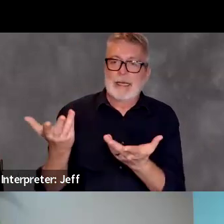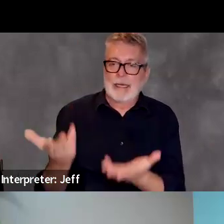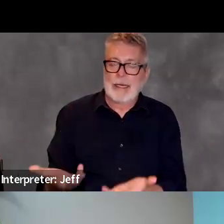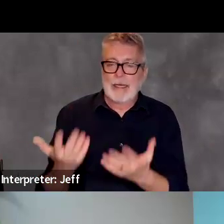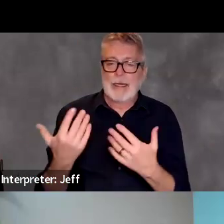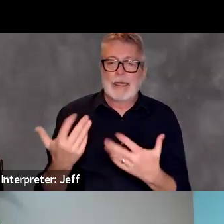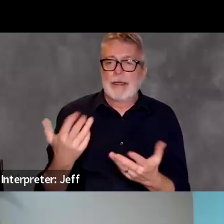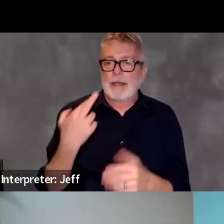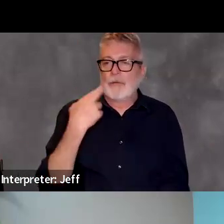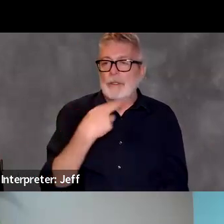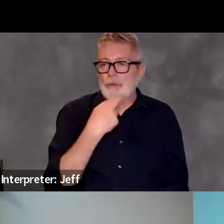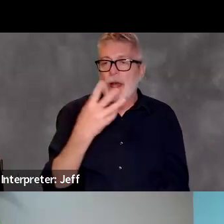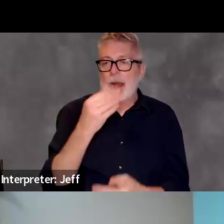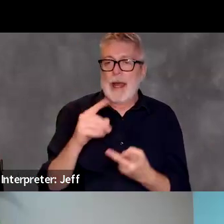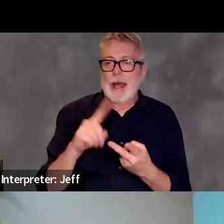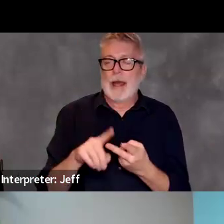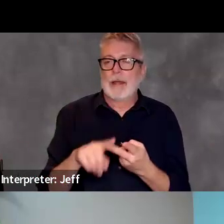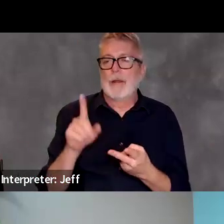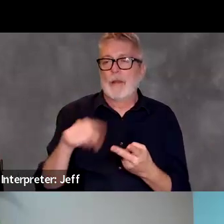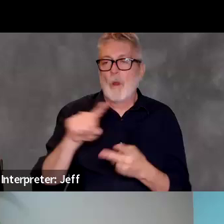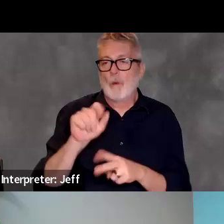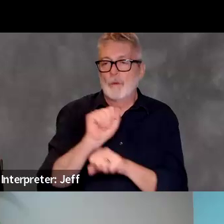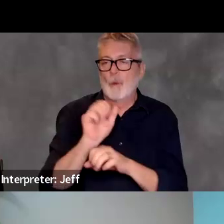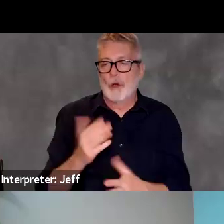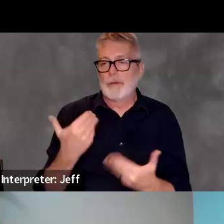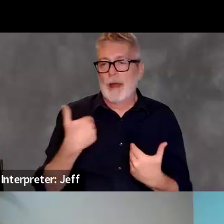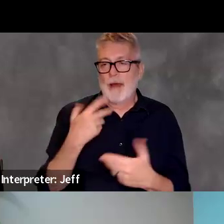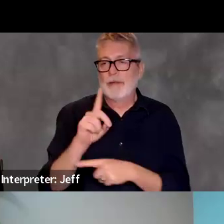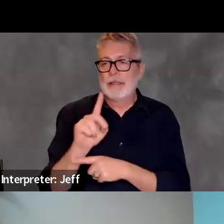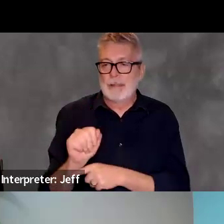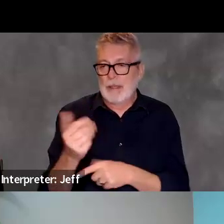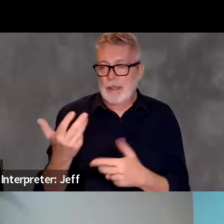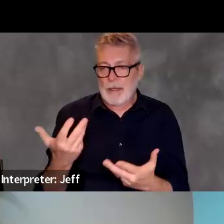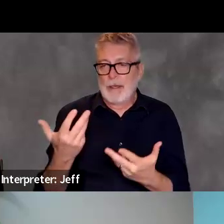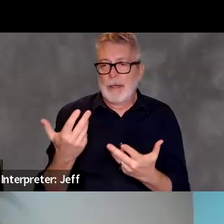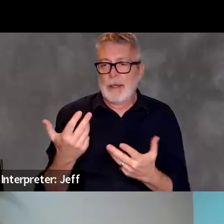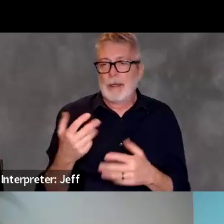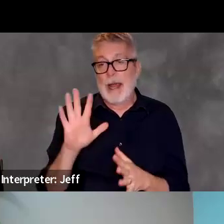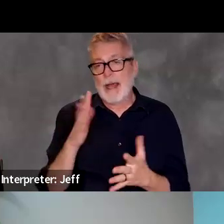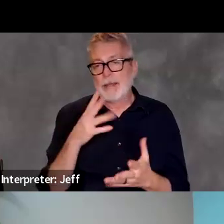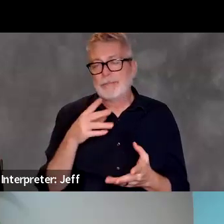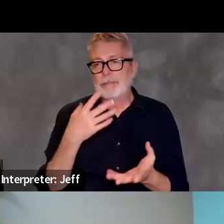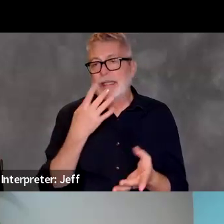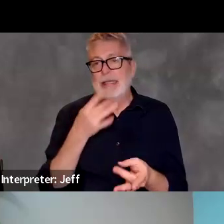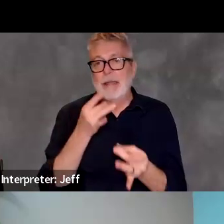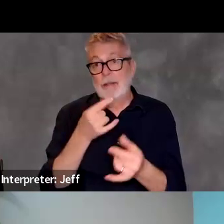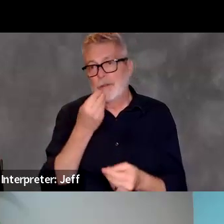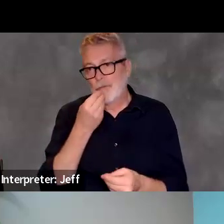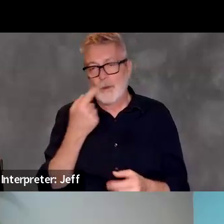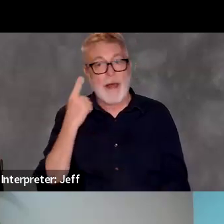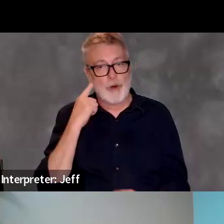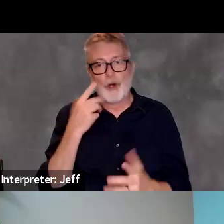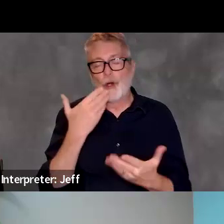that restaurant and also those employees and taste their delicious food. I hear it's very delicious.